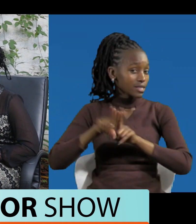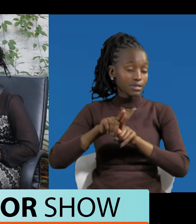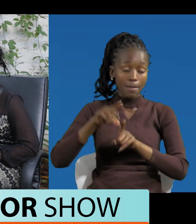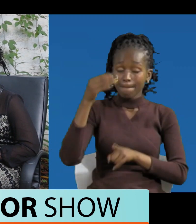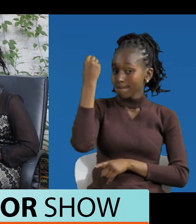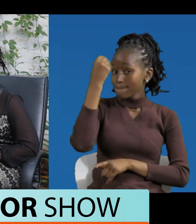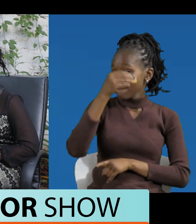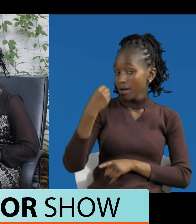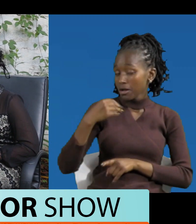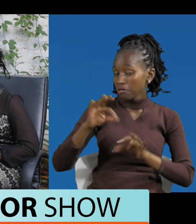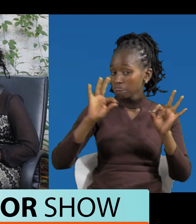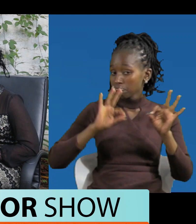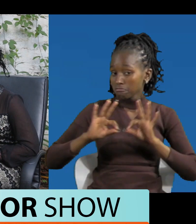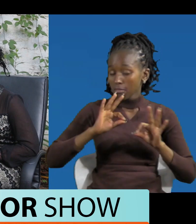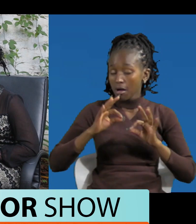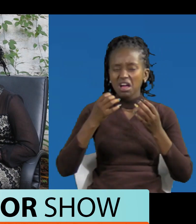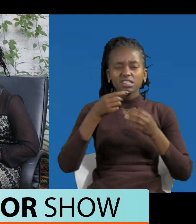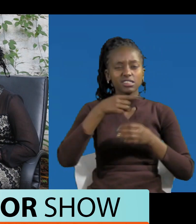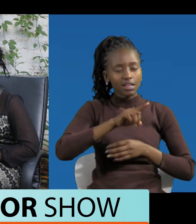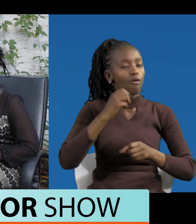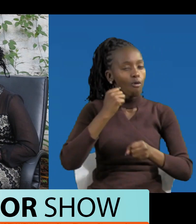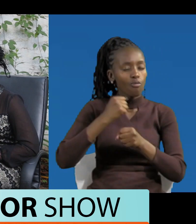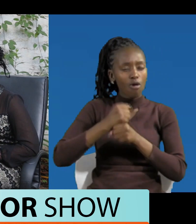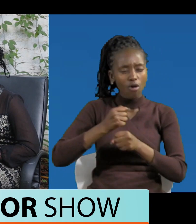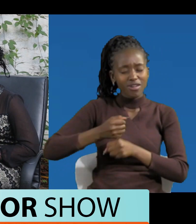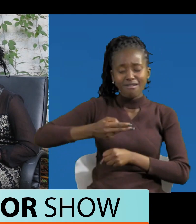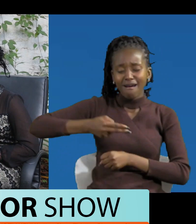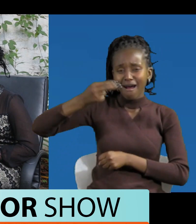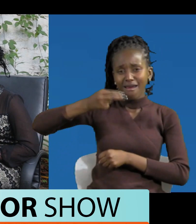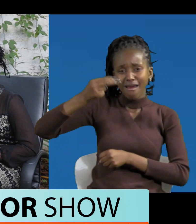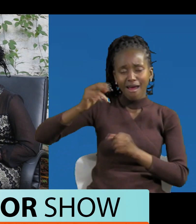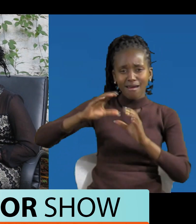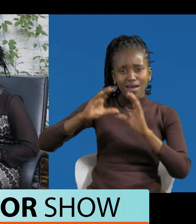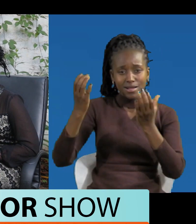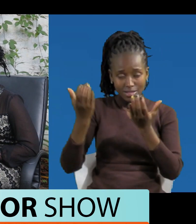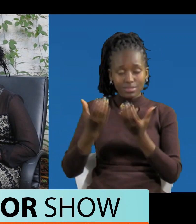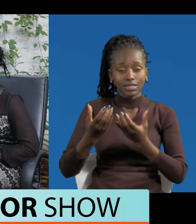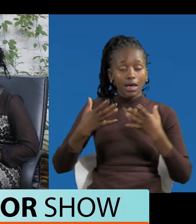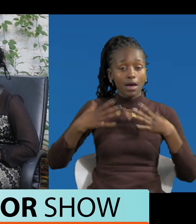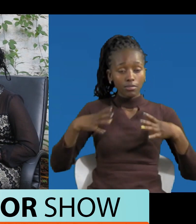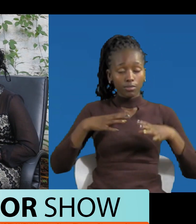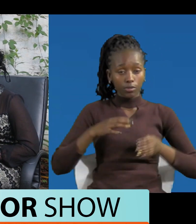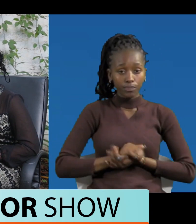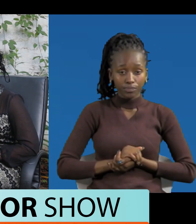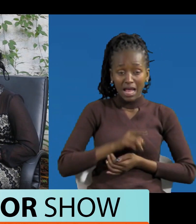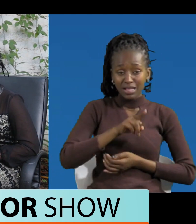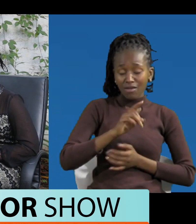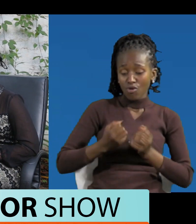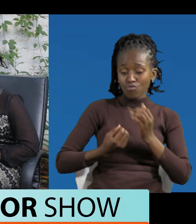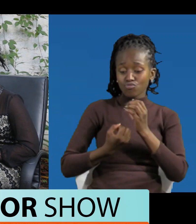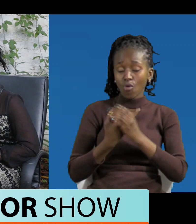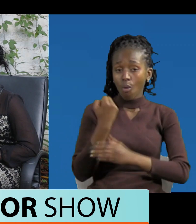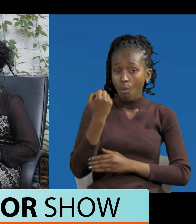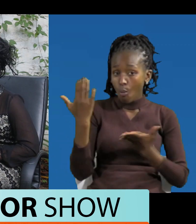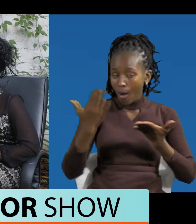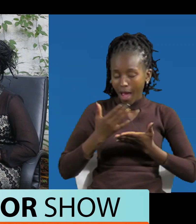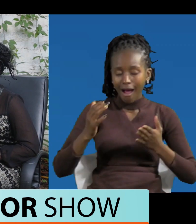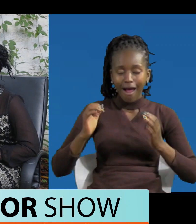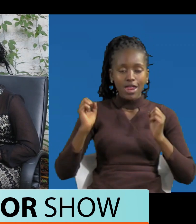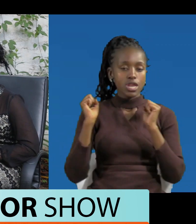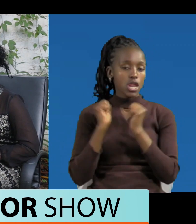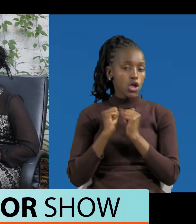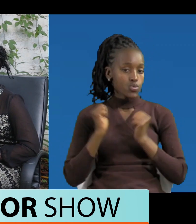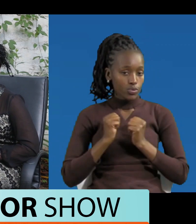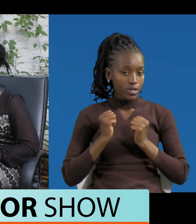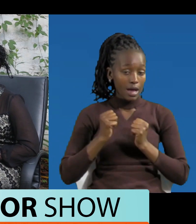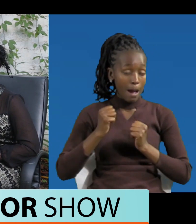the time I do high-end clients. So I grew up in Nanyuki in Meru County in a place called